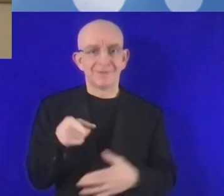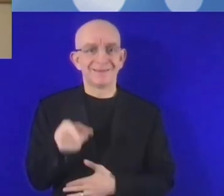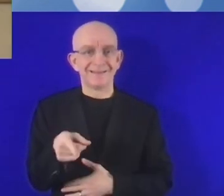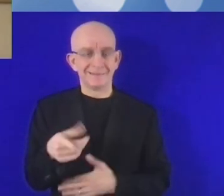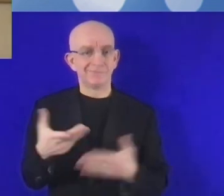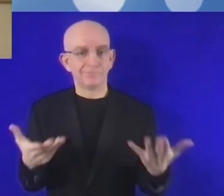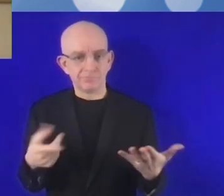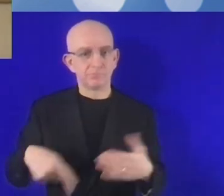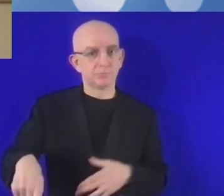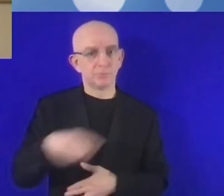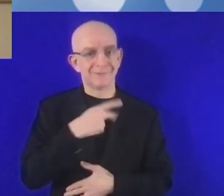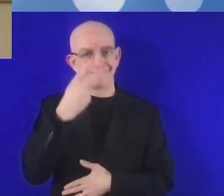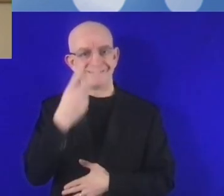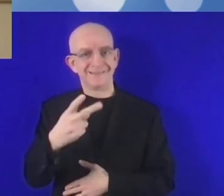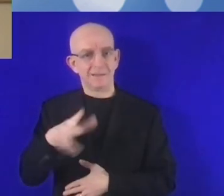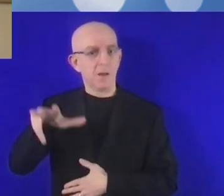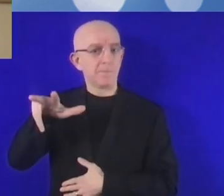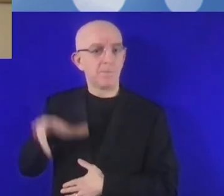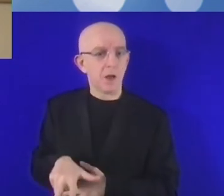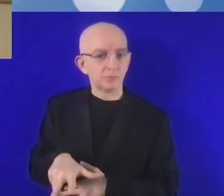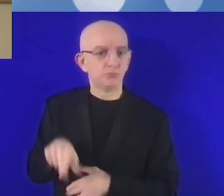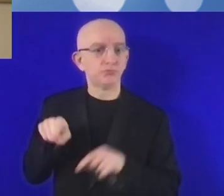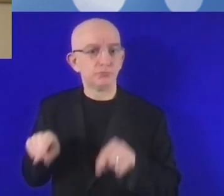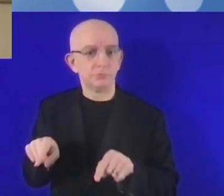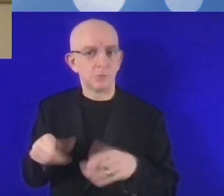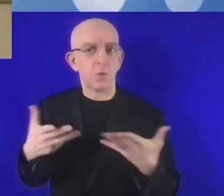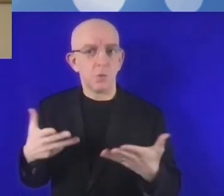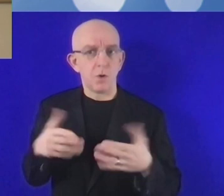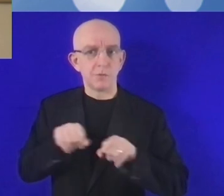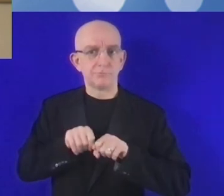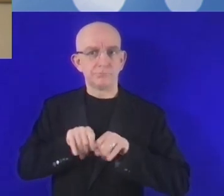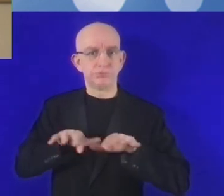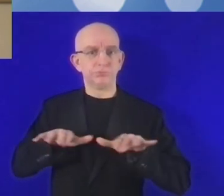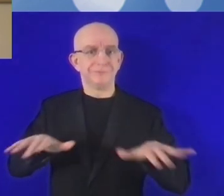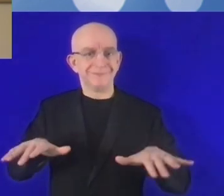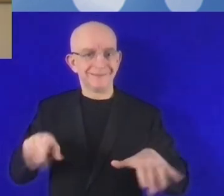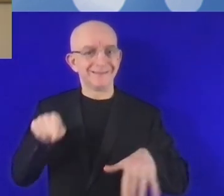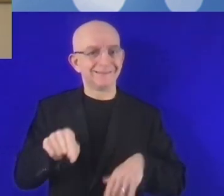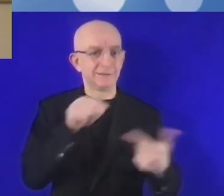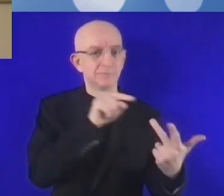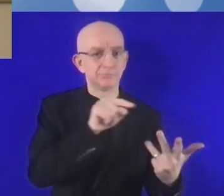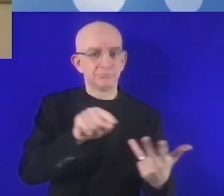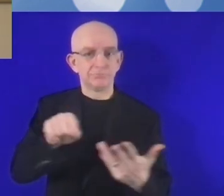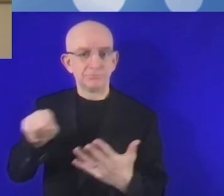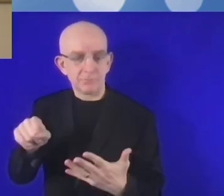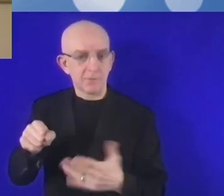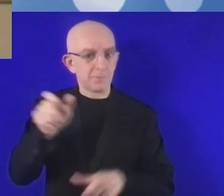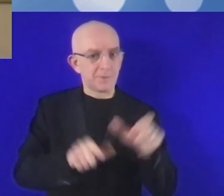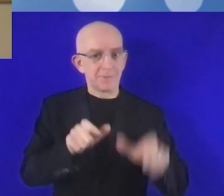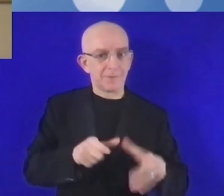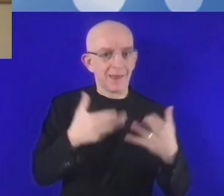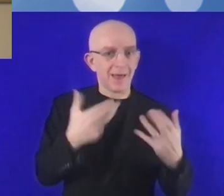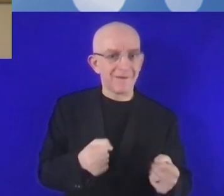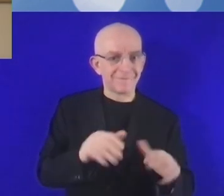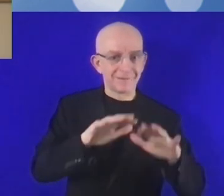on. They were able to continue their normal economic activities and more broader social activities.